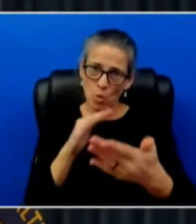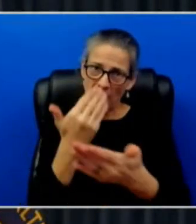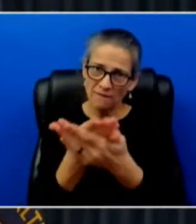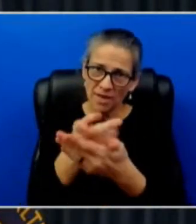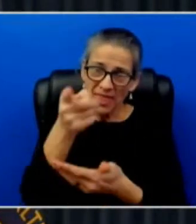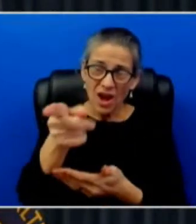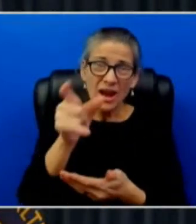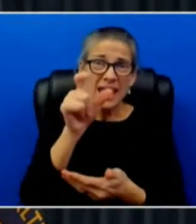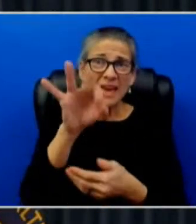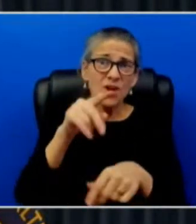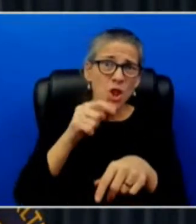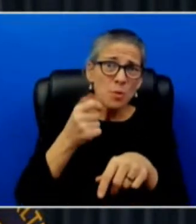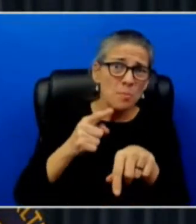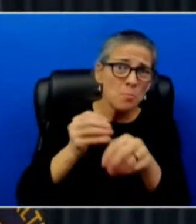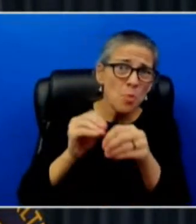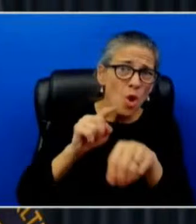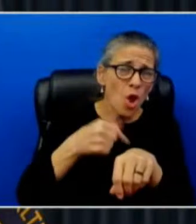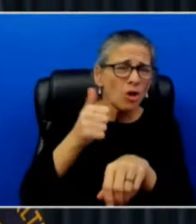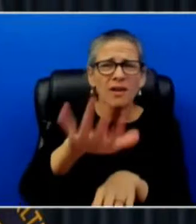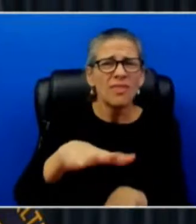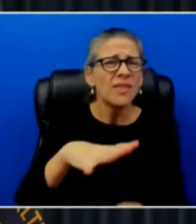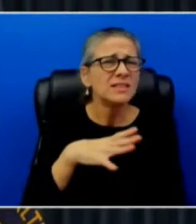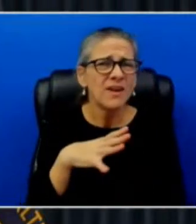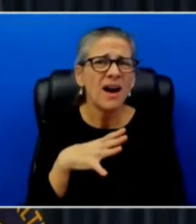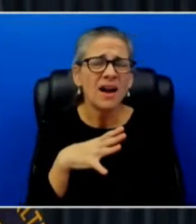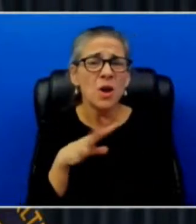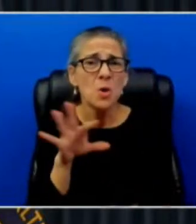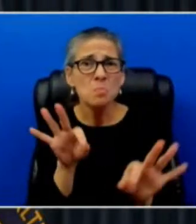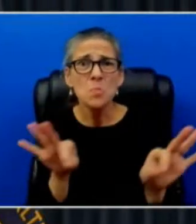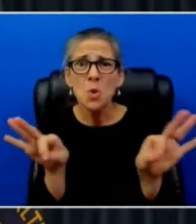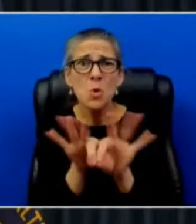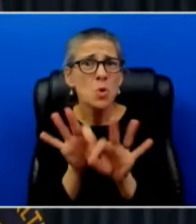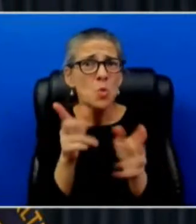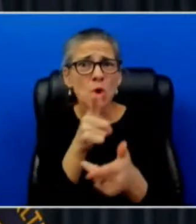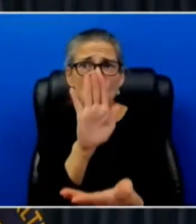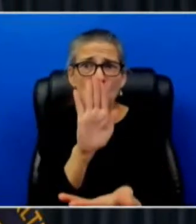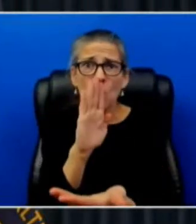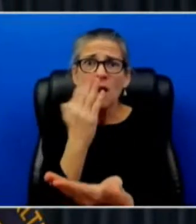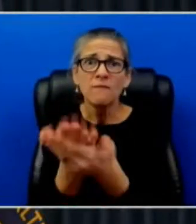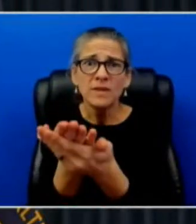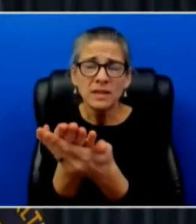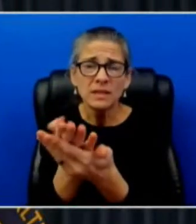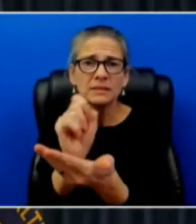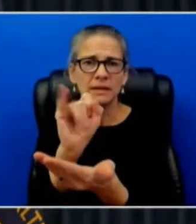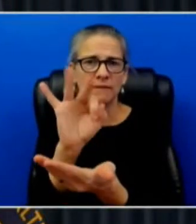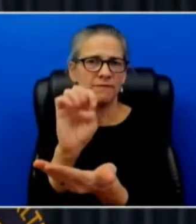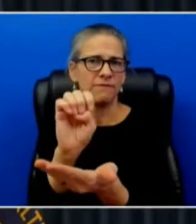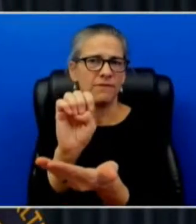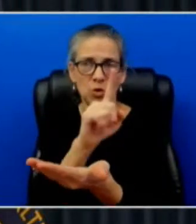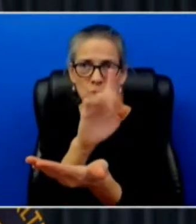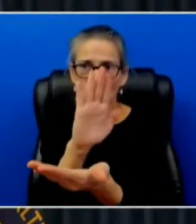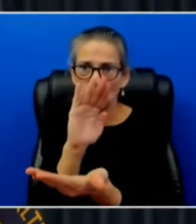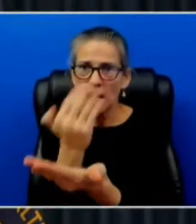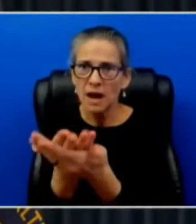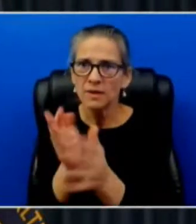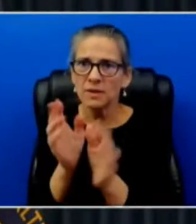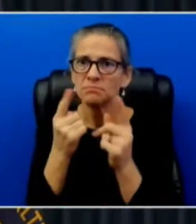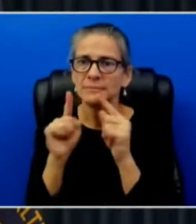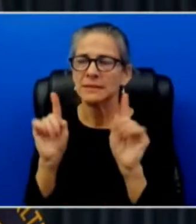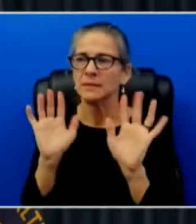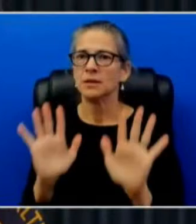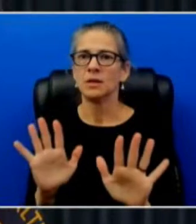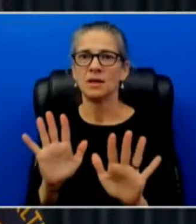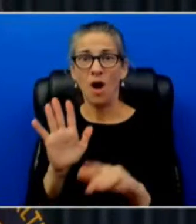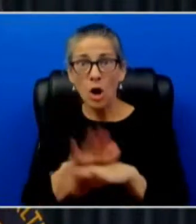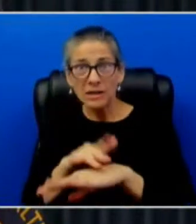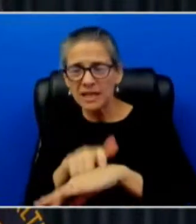bit longer, that's okay. It's more important that you get to your destination and get there safely than get there on time. But I